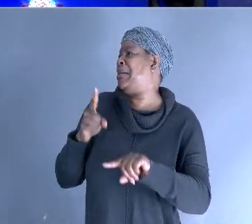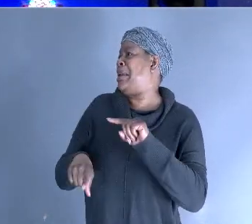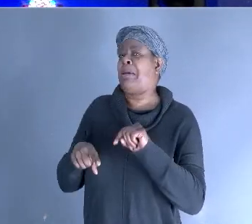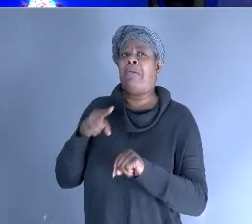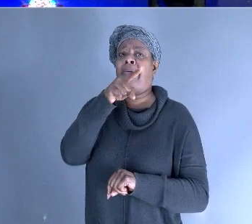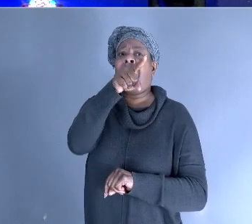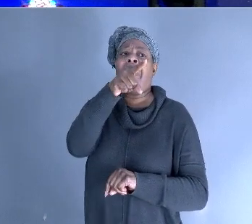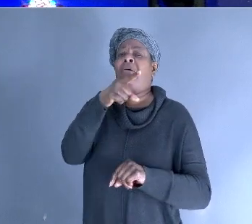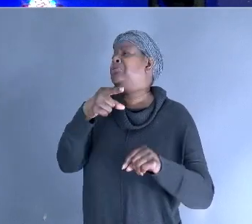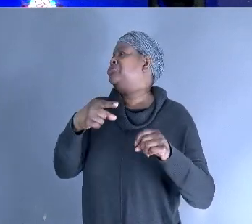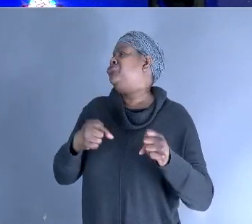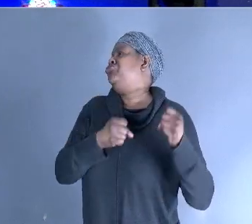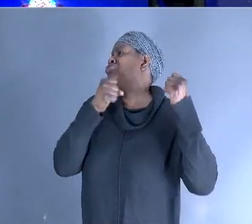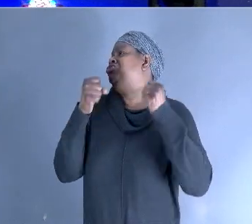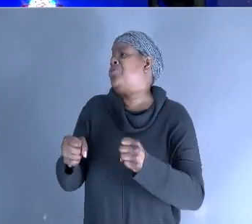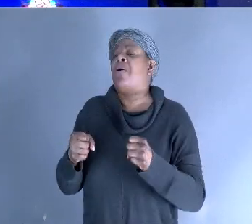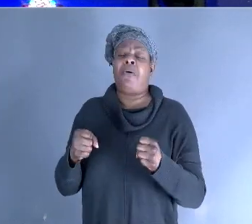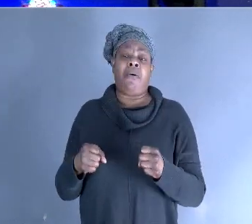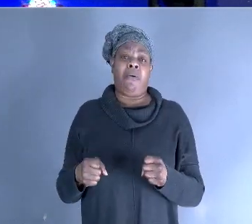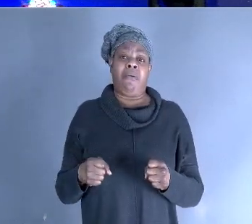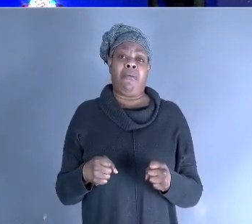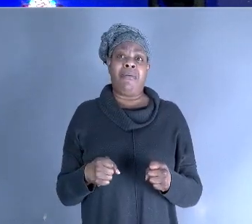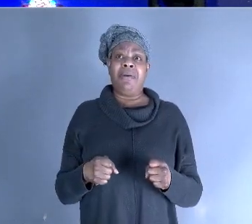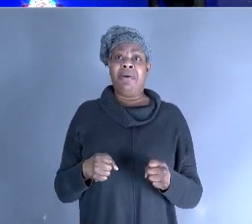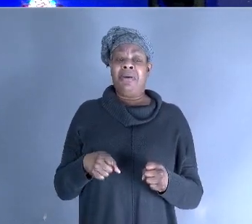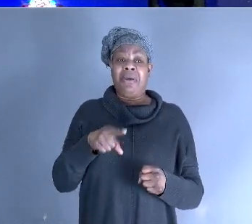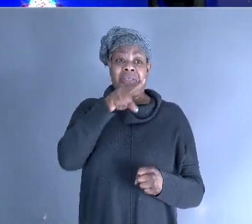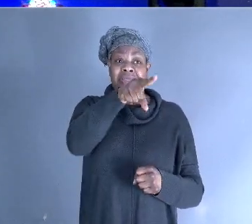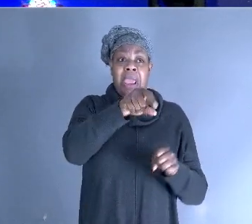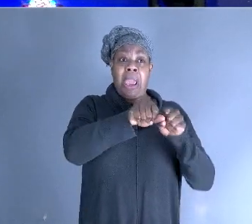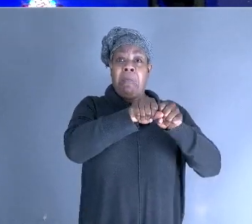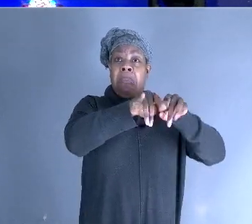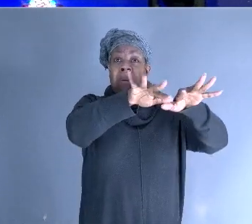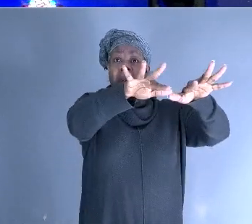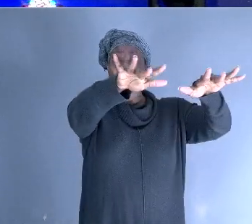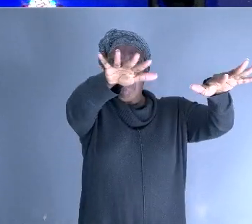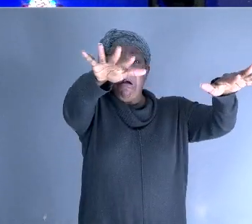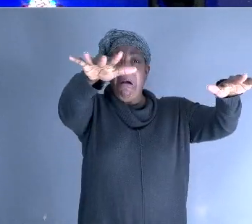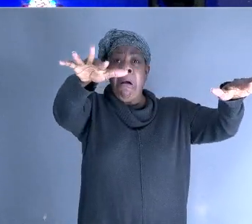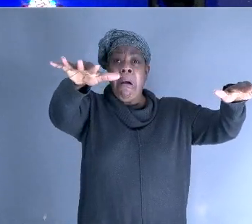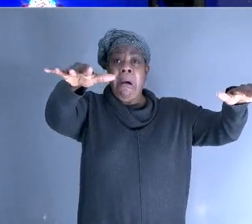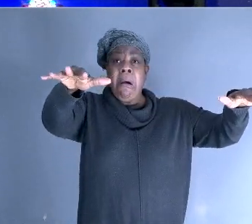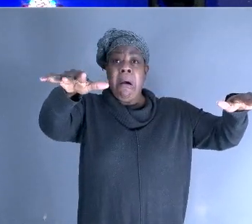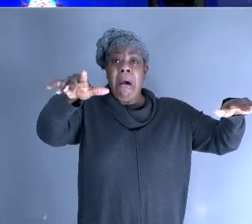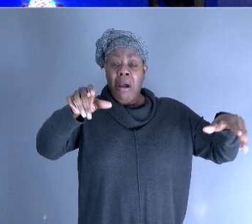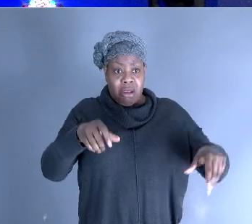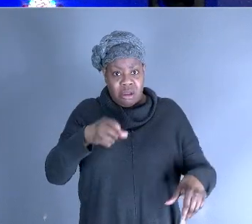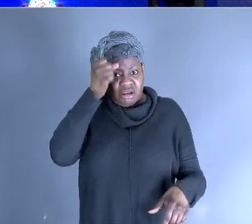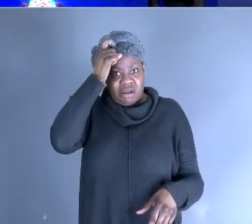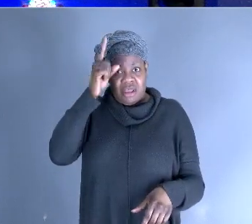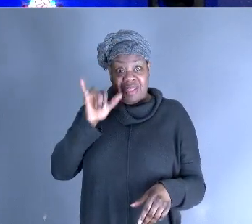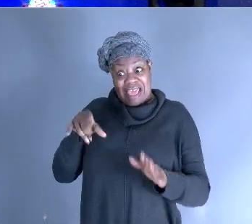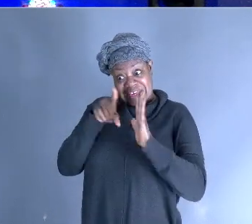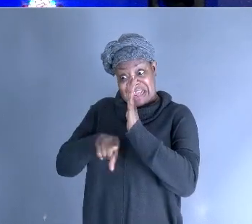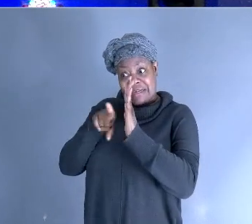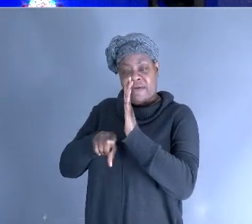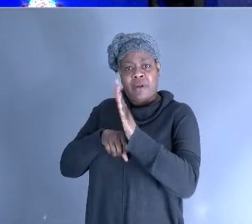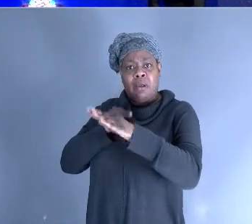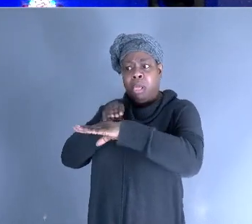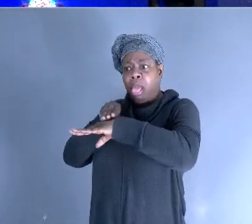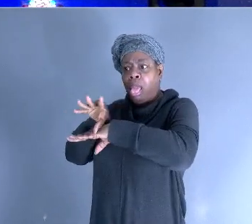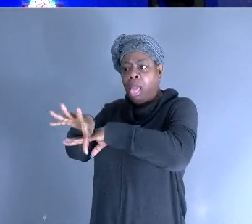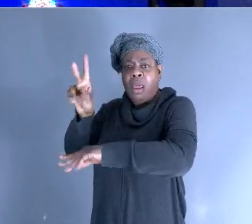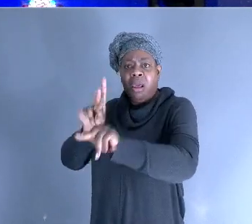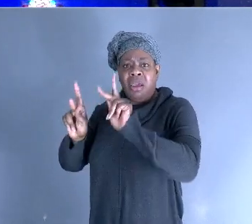stronger than we are. And they spread amongst the Israelites a bad report. Be careful